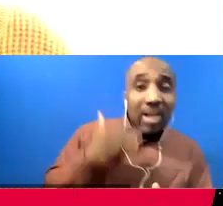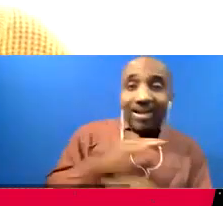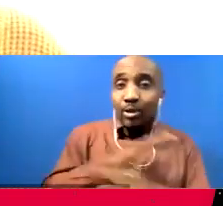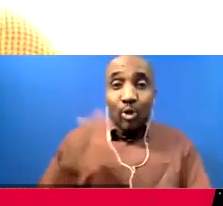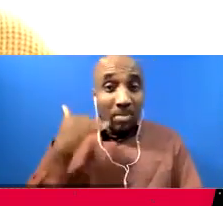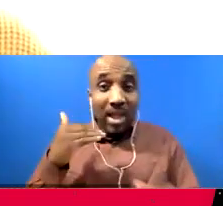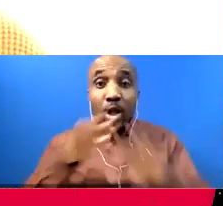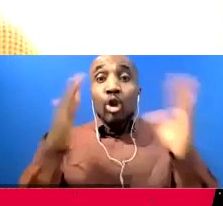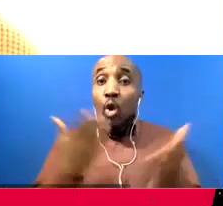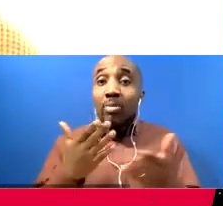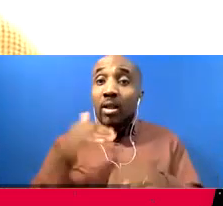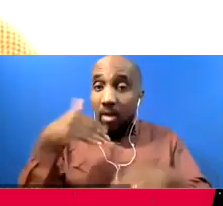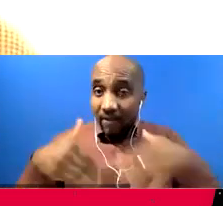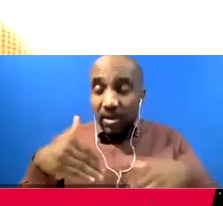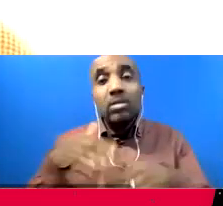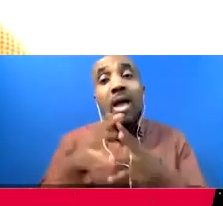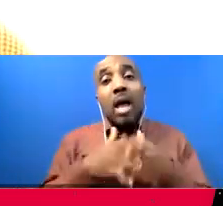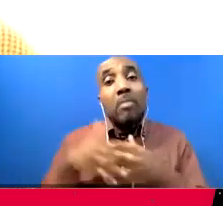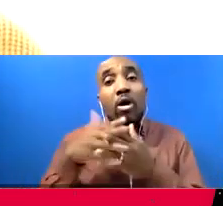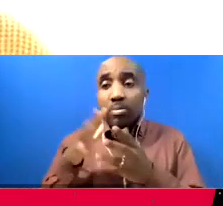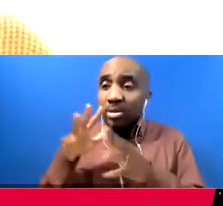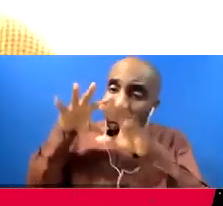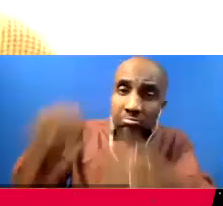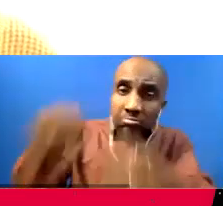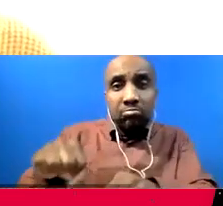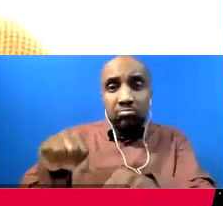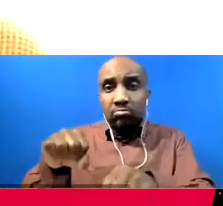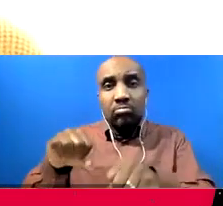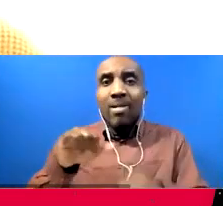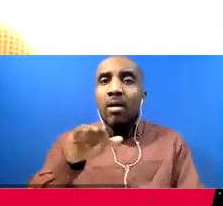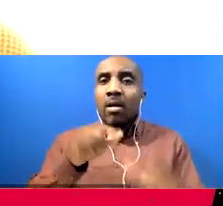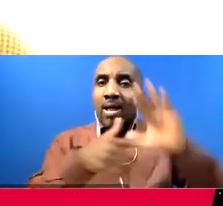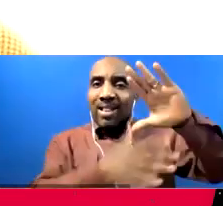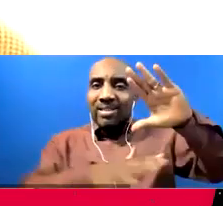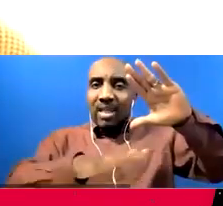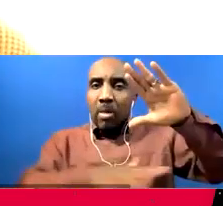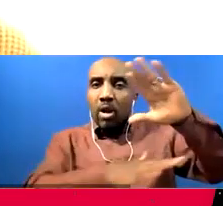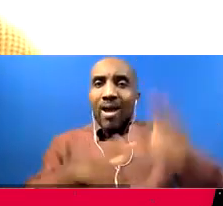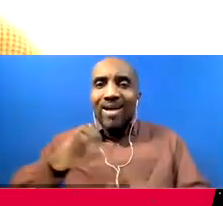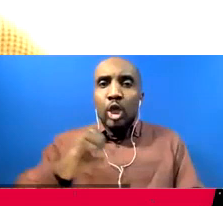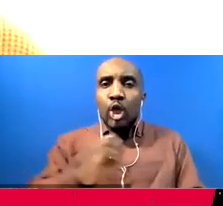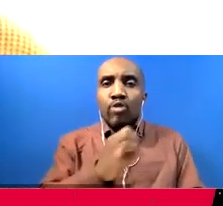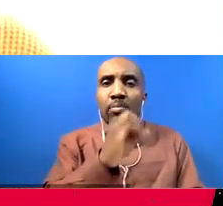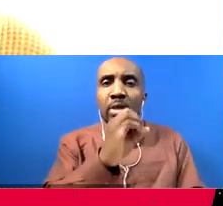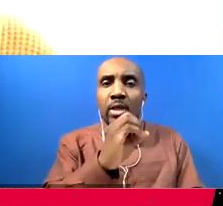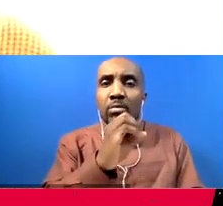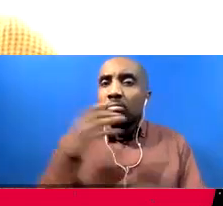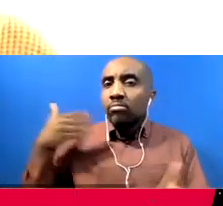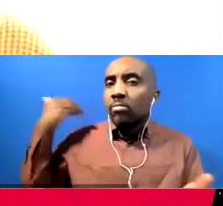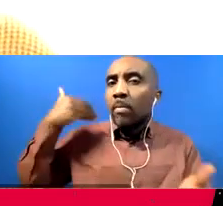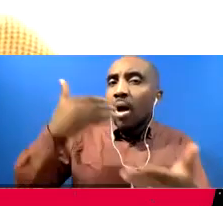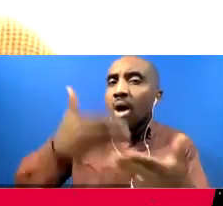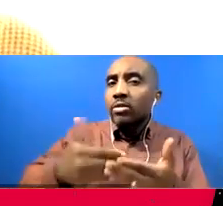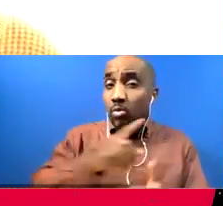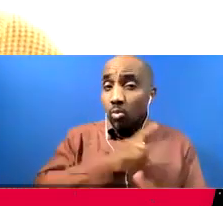for example, the US has invaded, exploited, and occupied basically all of Latin America and the Caribbean at some point or currently in order